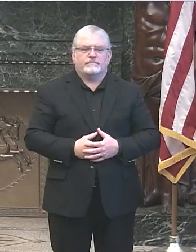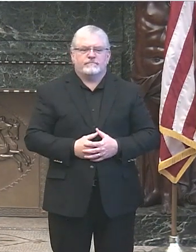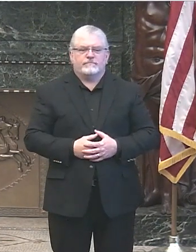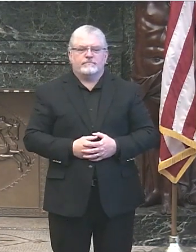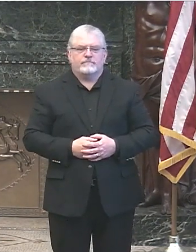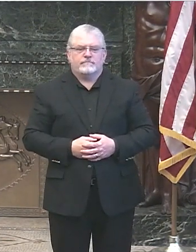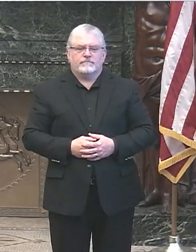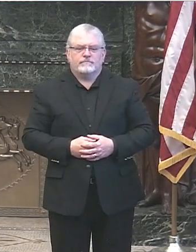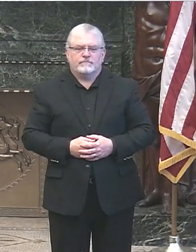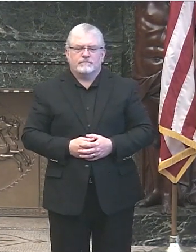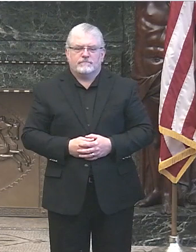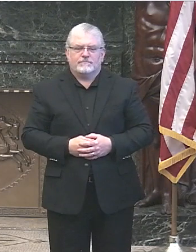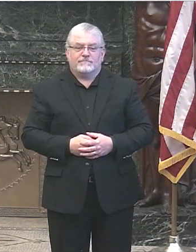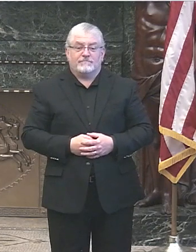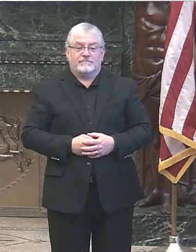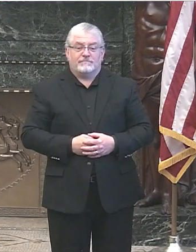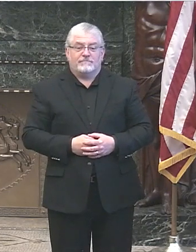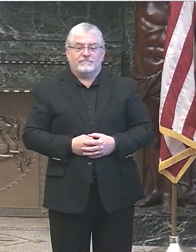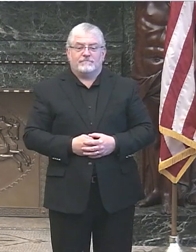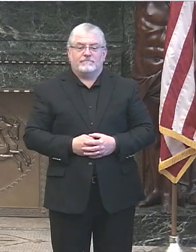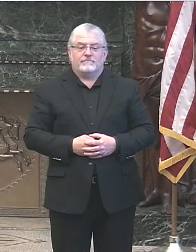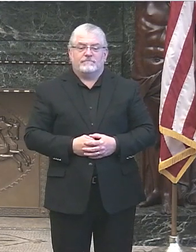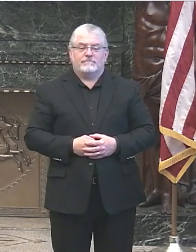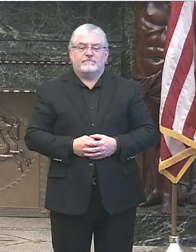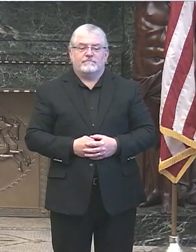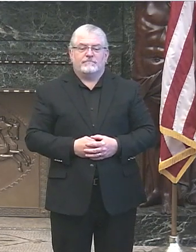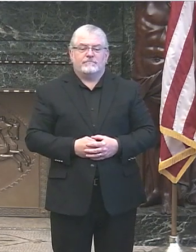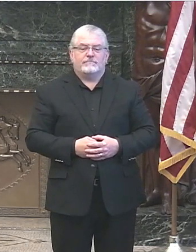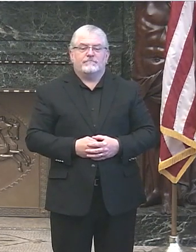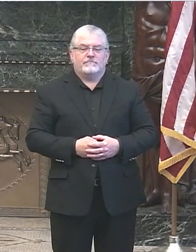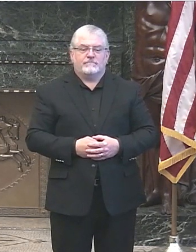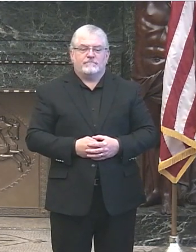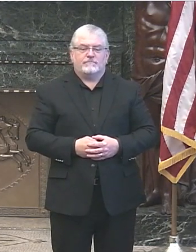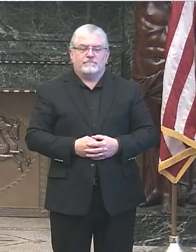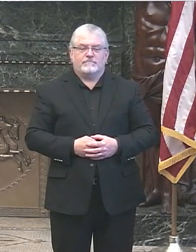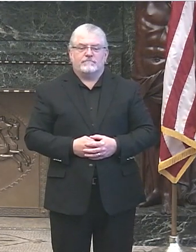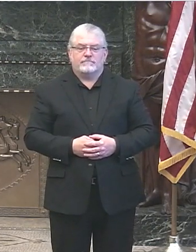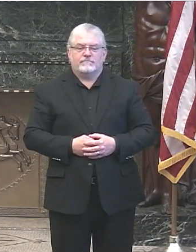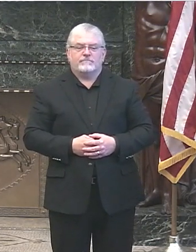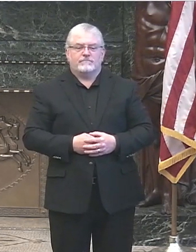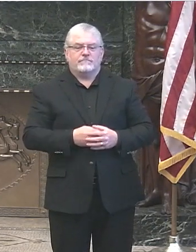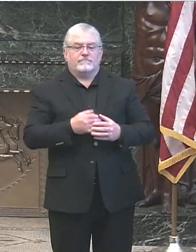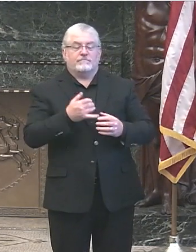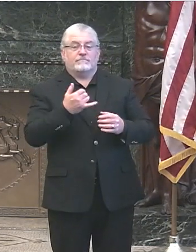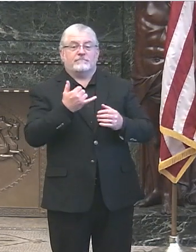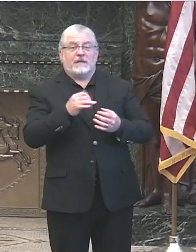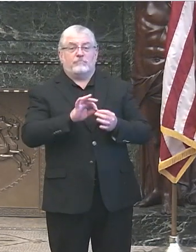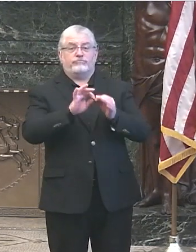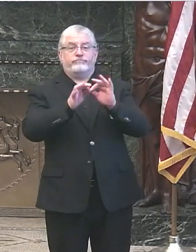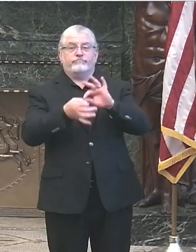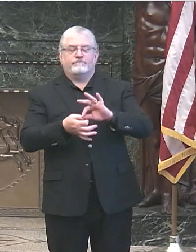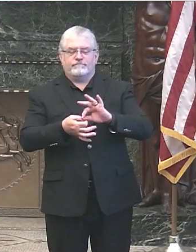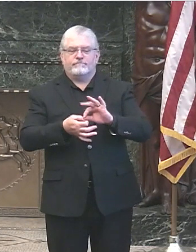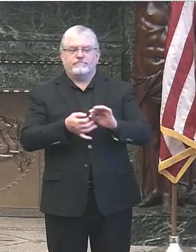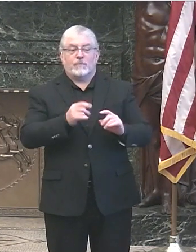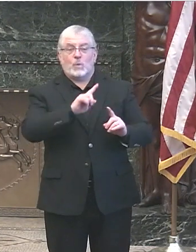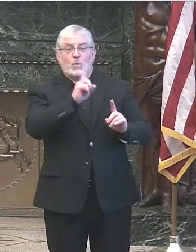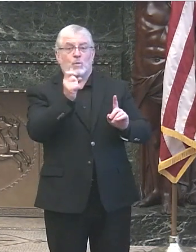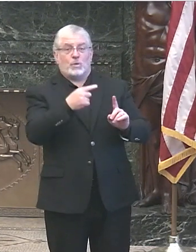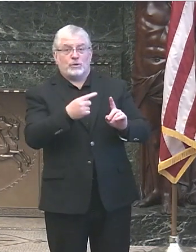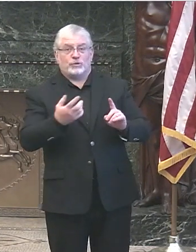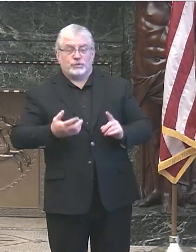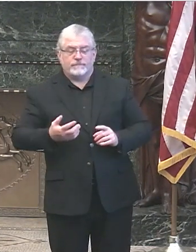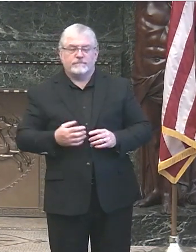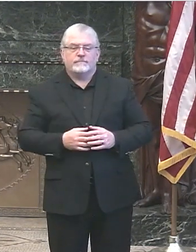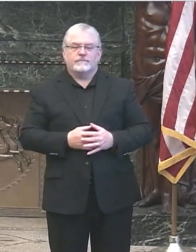coronavirus? Y la pregunta va para el comisionado Farley, me imagino. Correcto, sí. Dr. Farley,